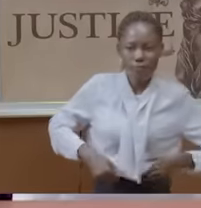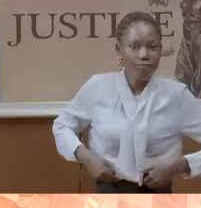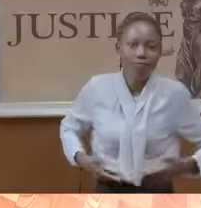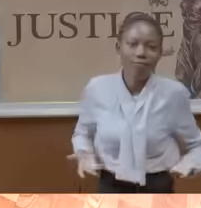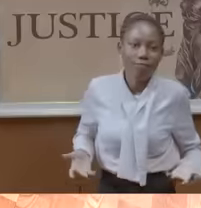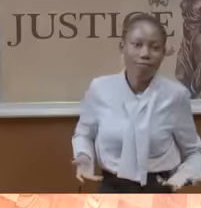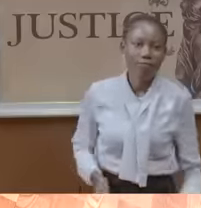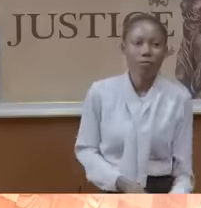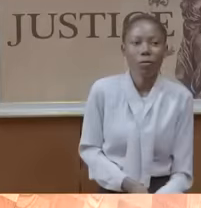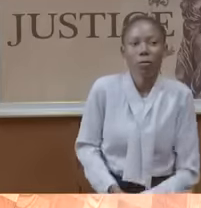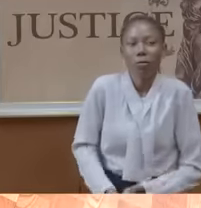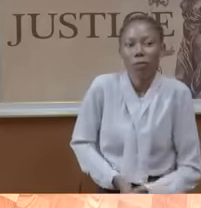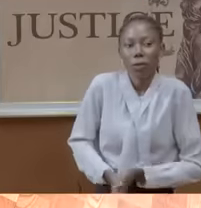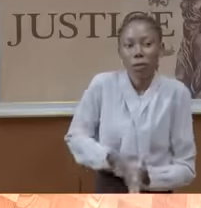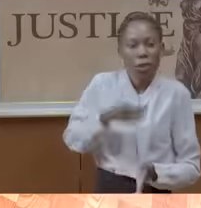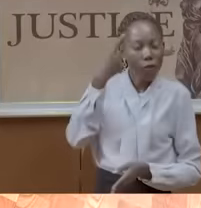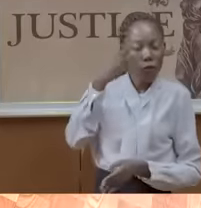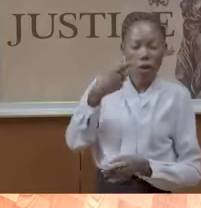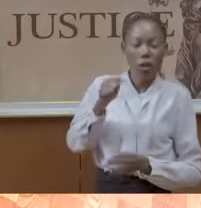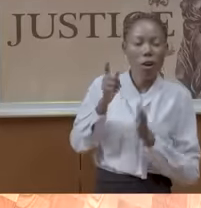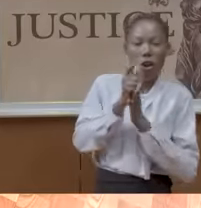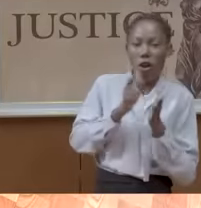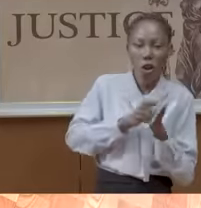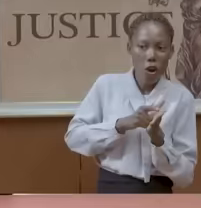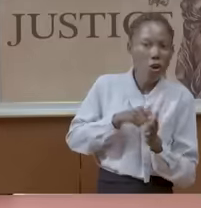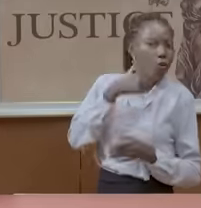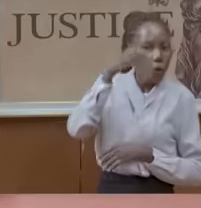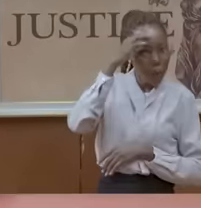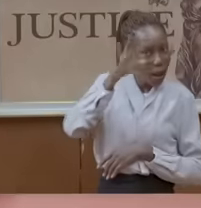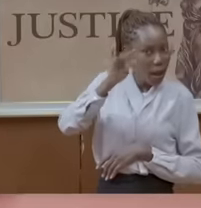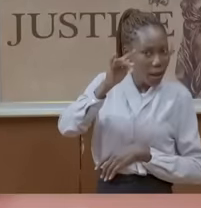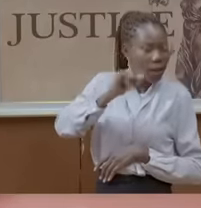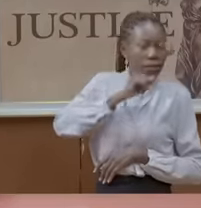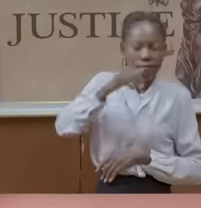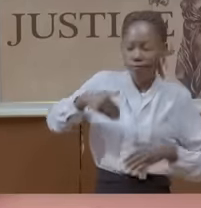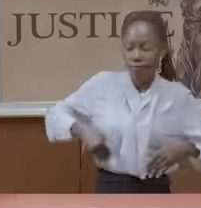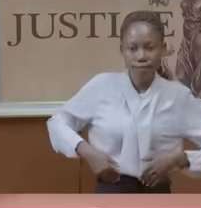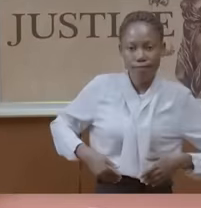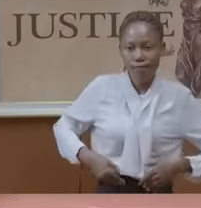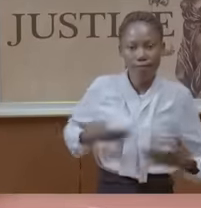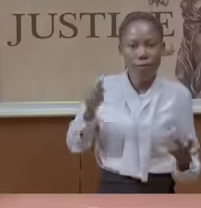already, before the law. So he can take his own decision.